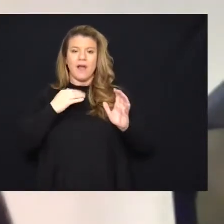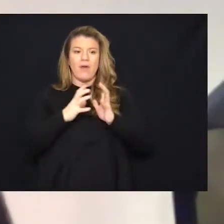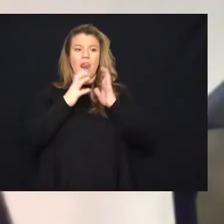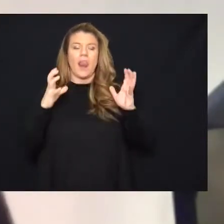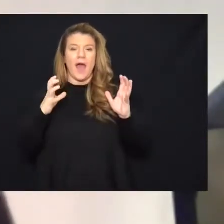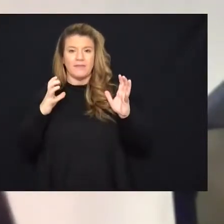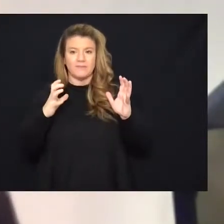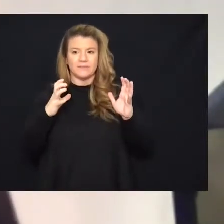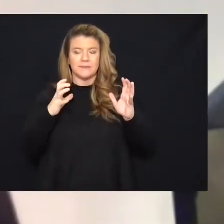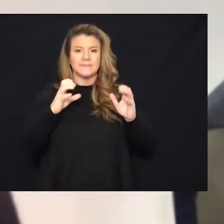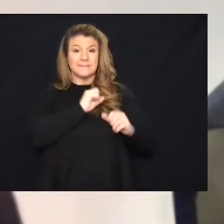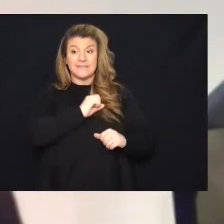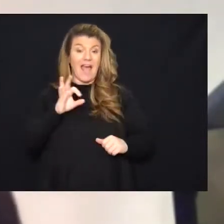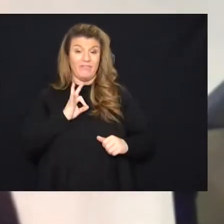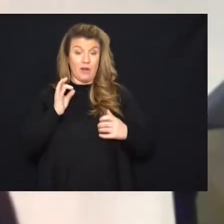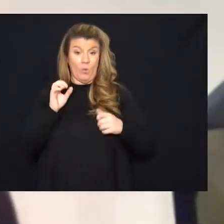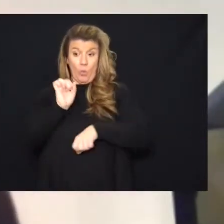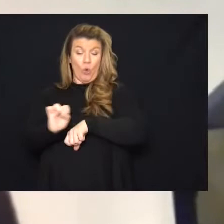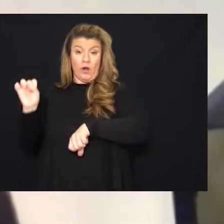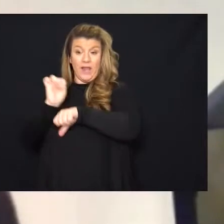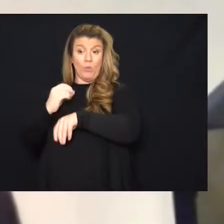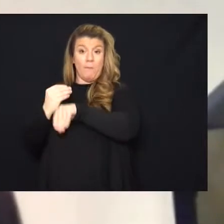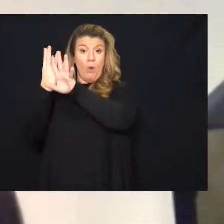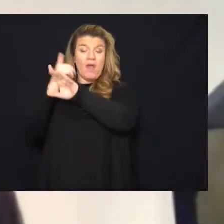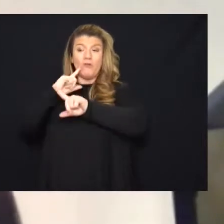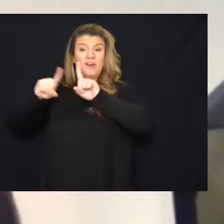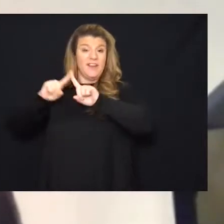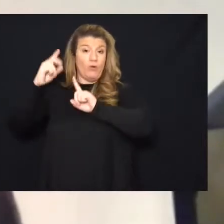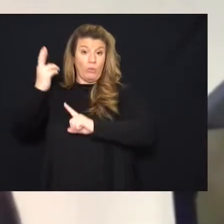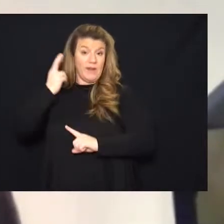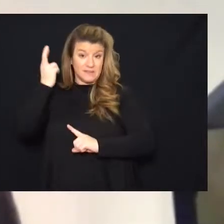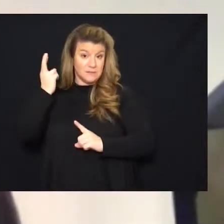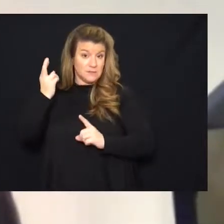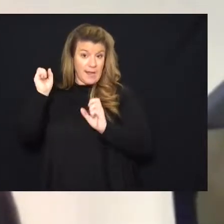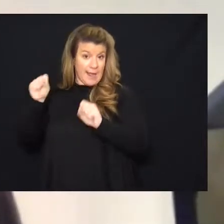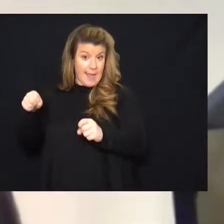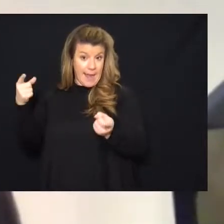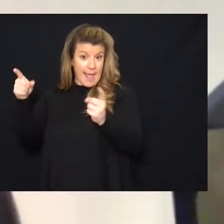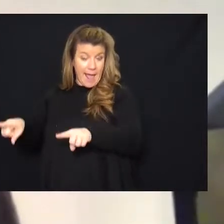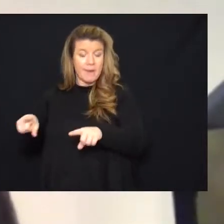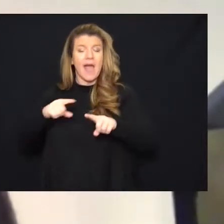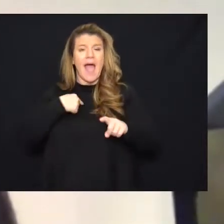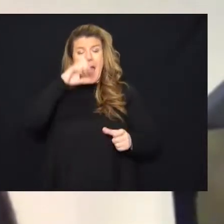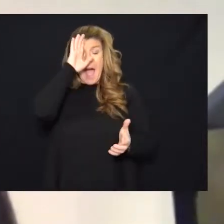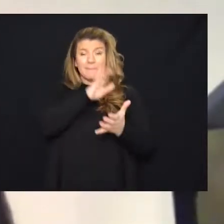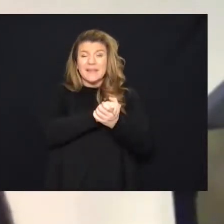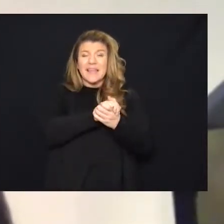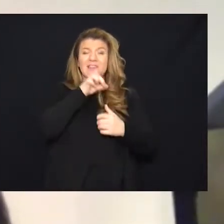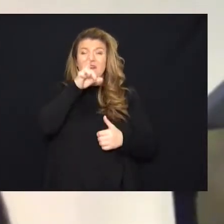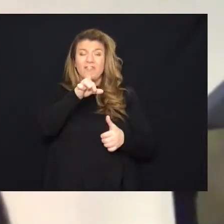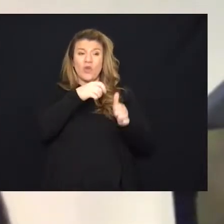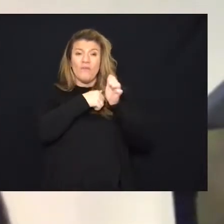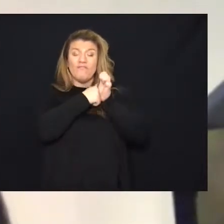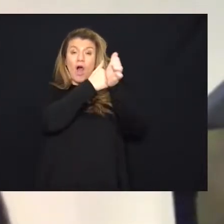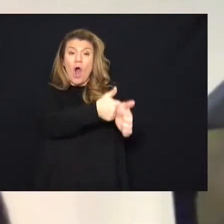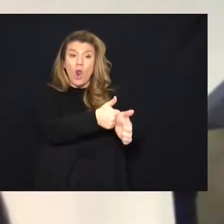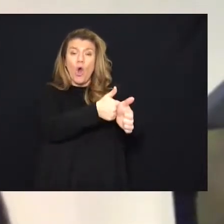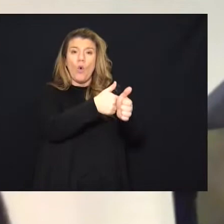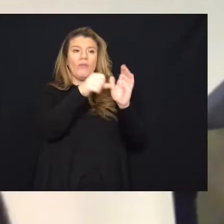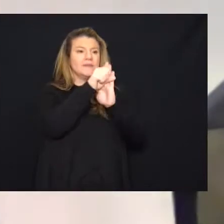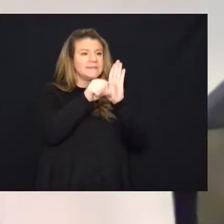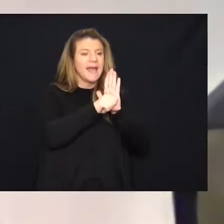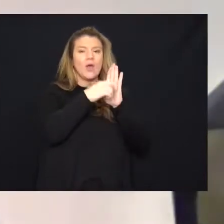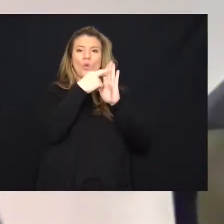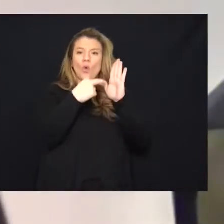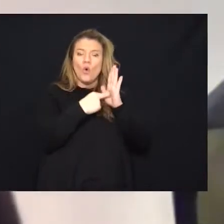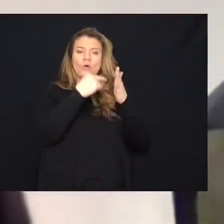work remotely for various reasons, but I do believe that if you're following all the safe practices,